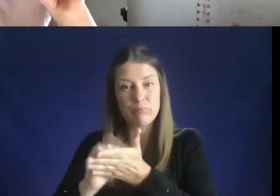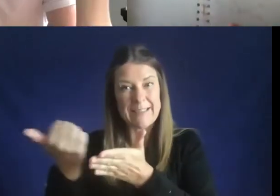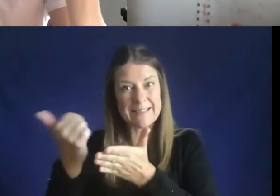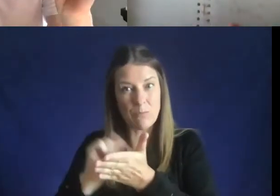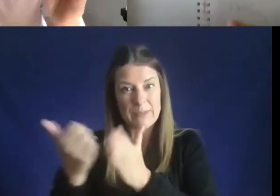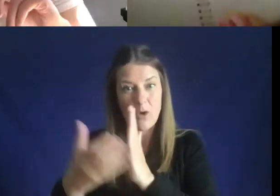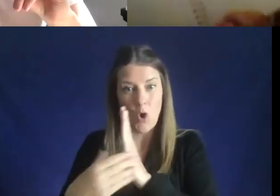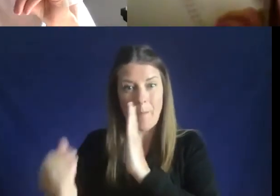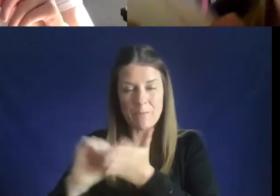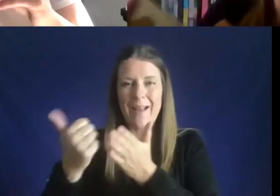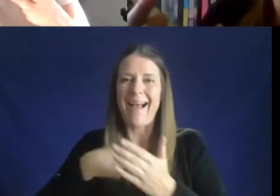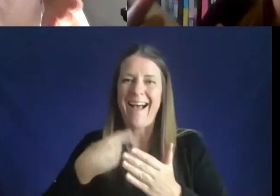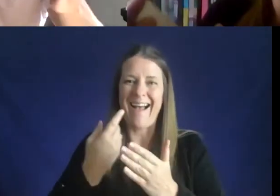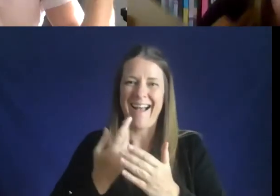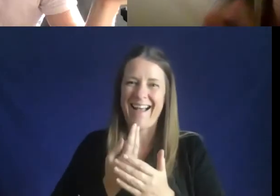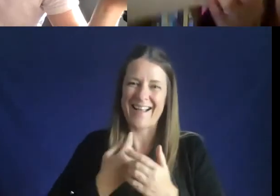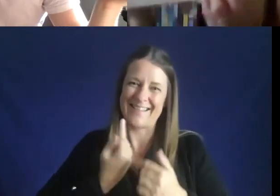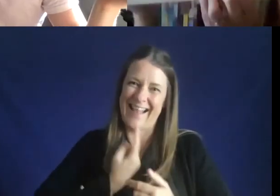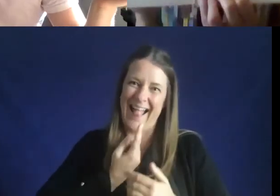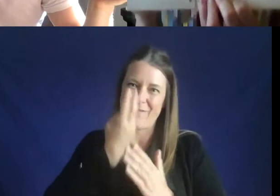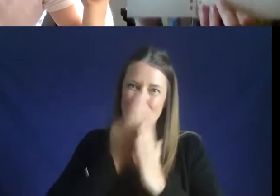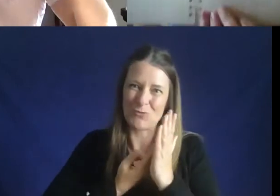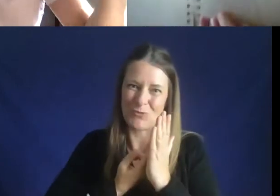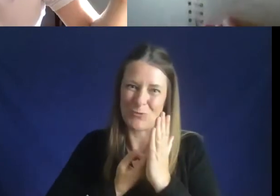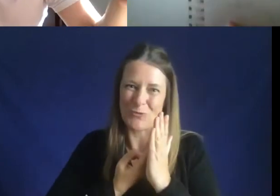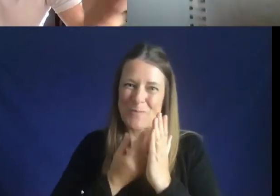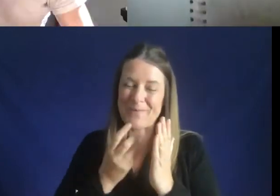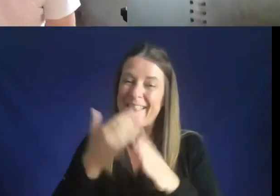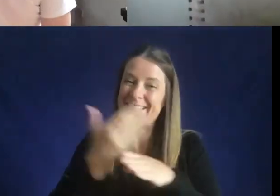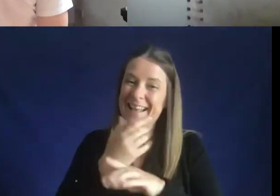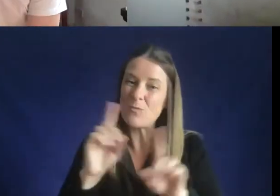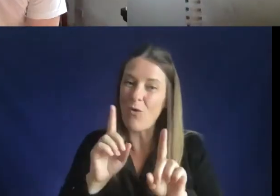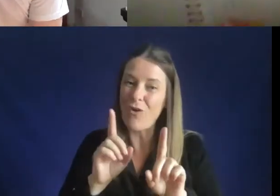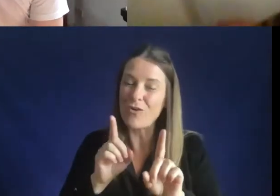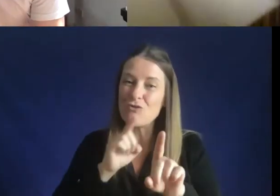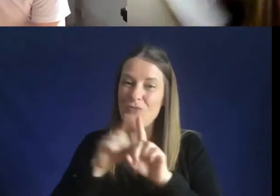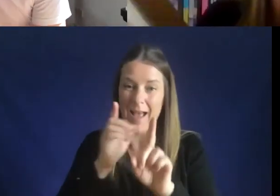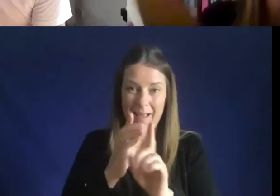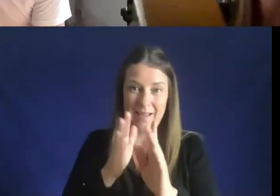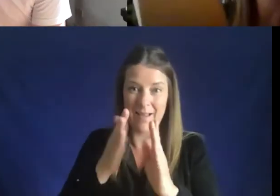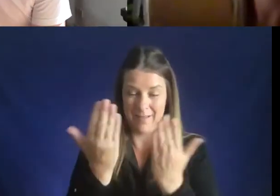that I hand drew, and the task is to mirror that on the blank page on the left.